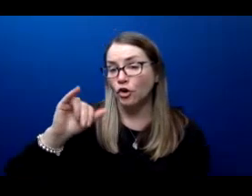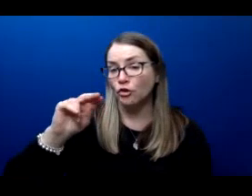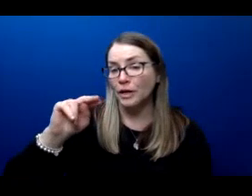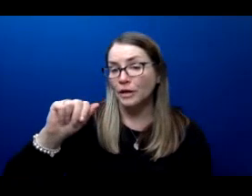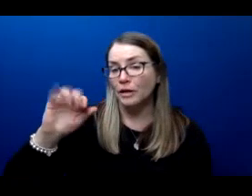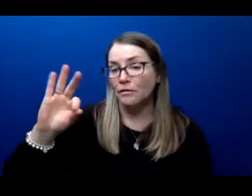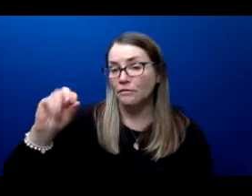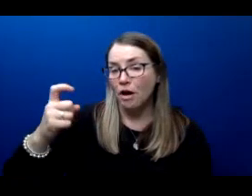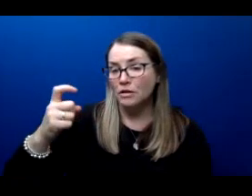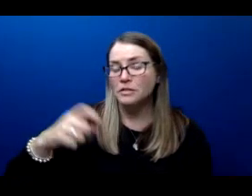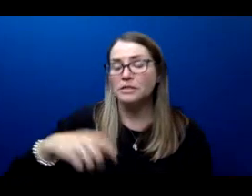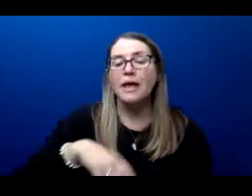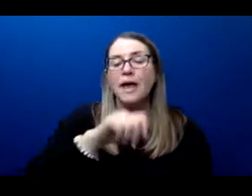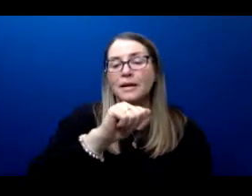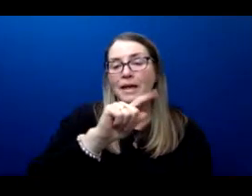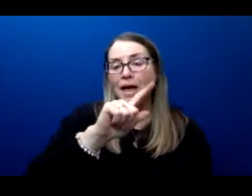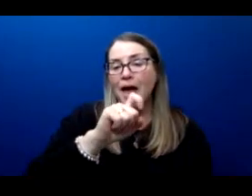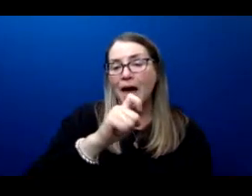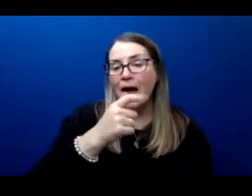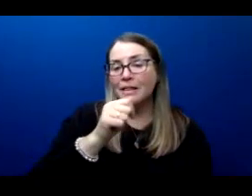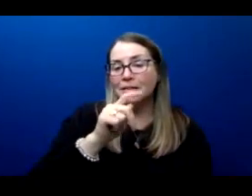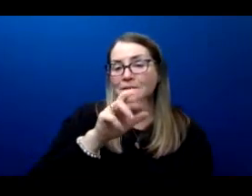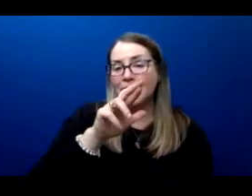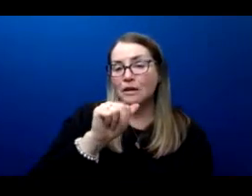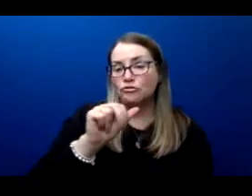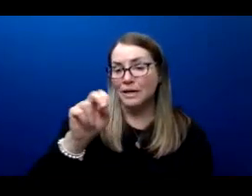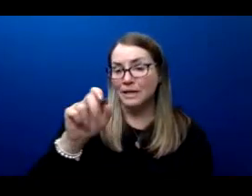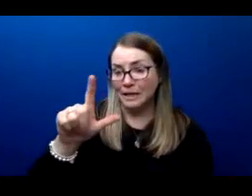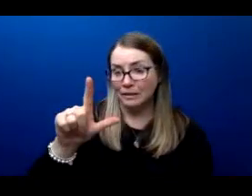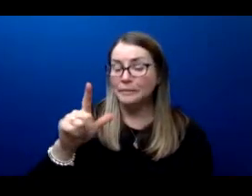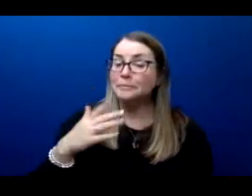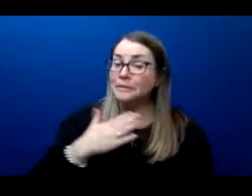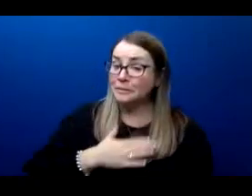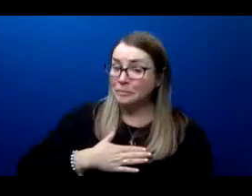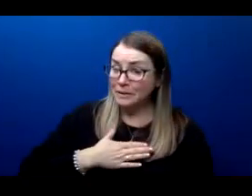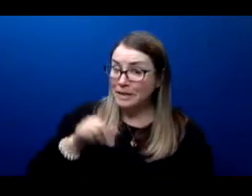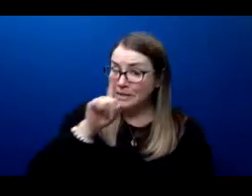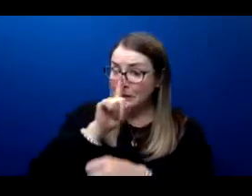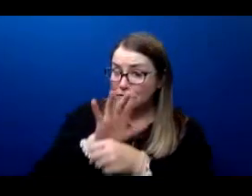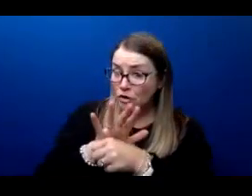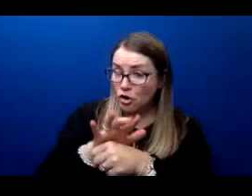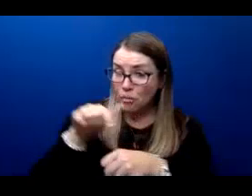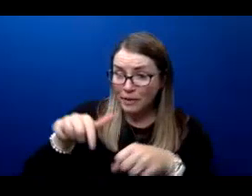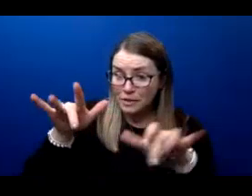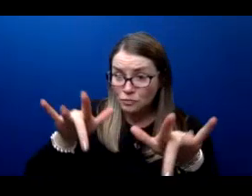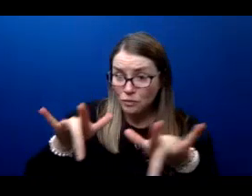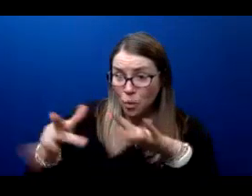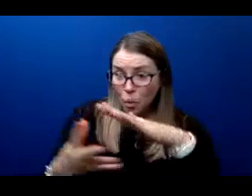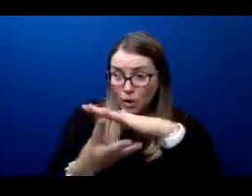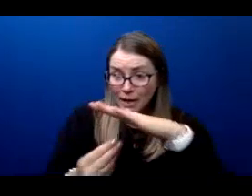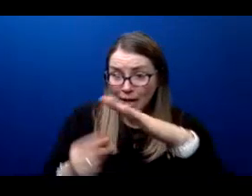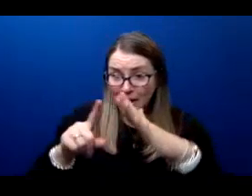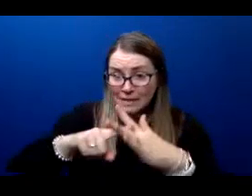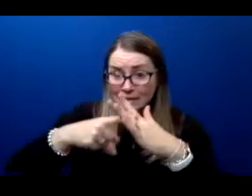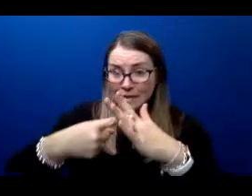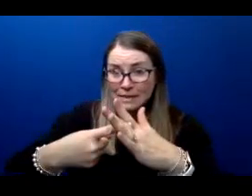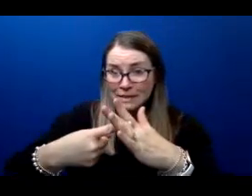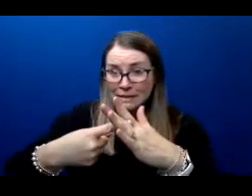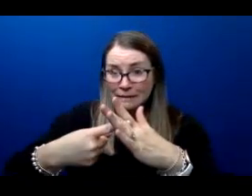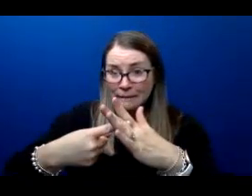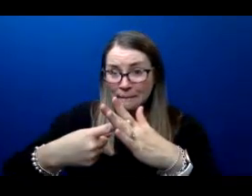Neal. Before we begin, Ms. Neal, can you please confirm that the recording for this meeting has begun? Recording